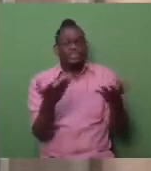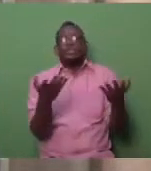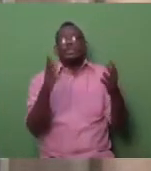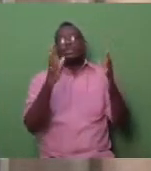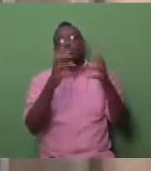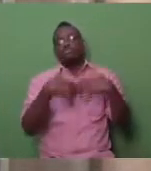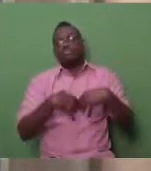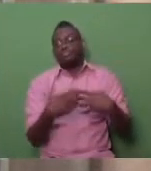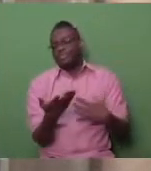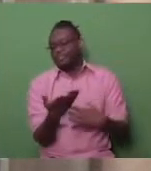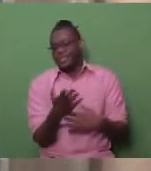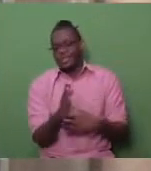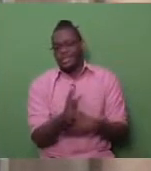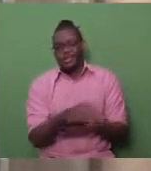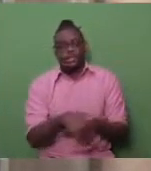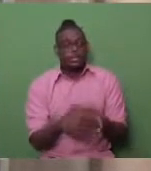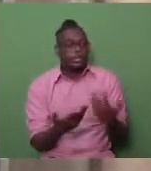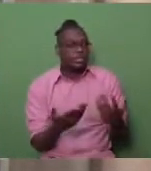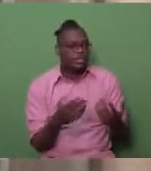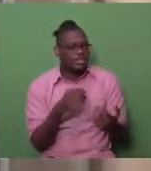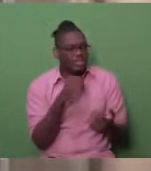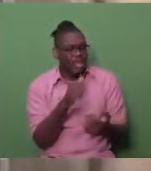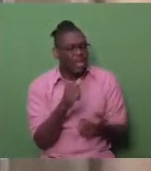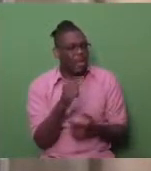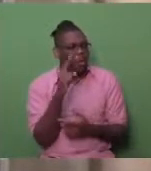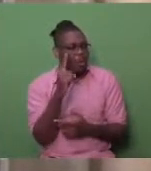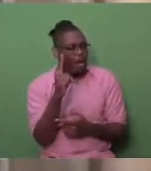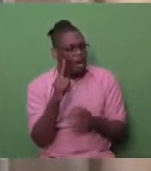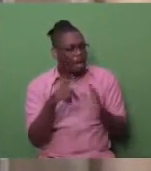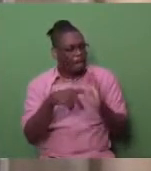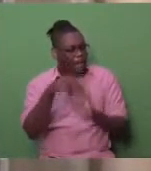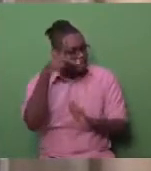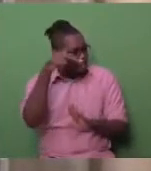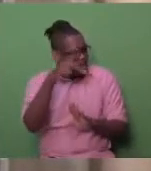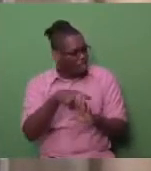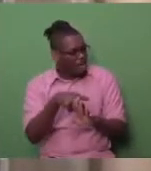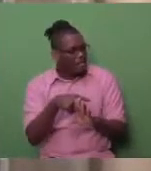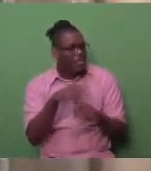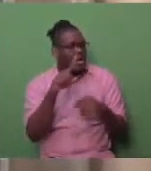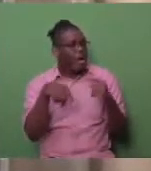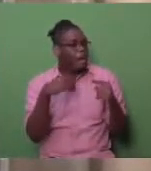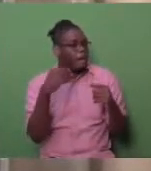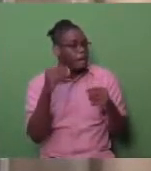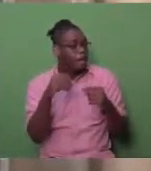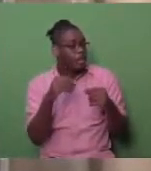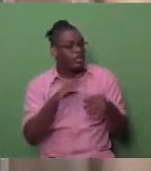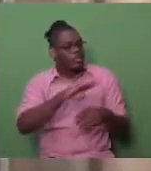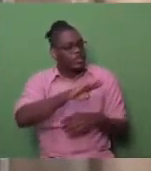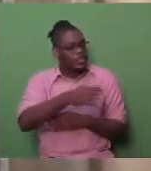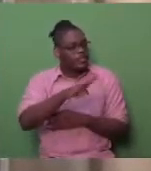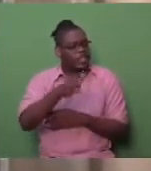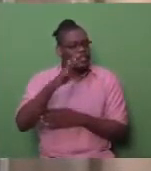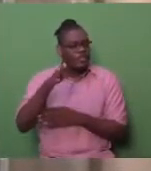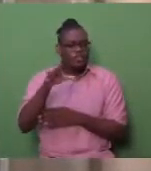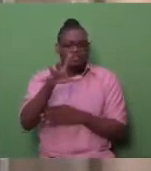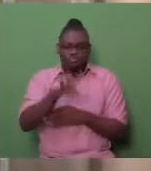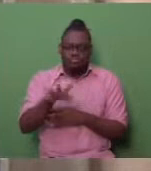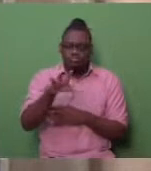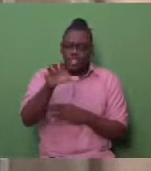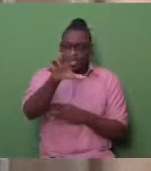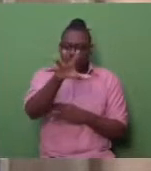project earmarked to address the crisis affecting several constituencies across the country because of